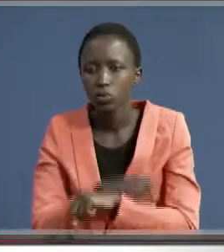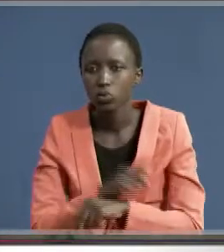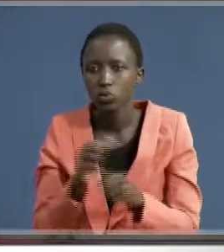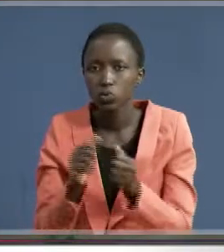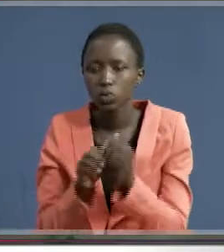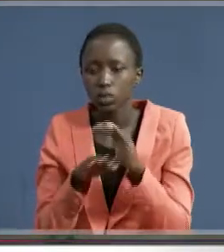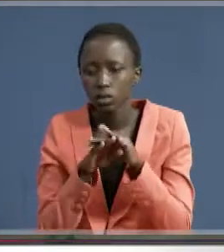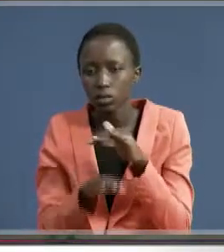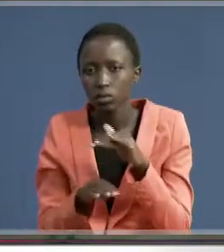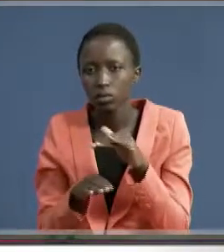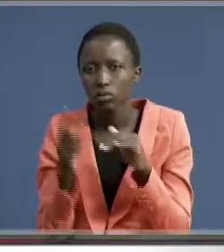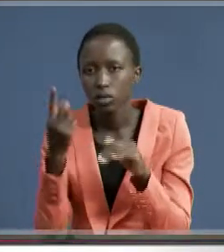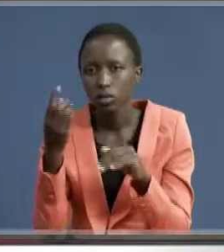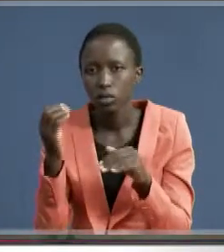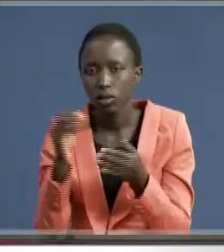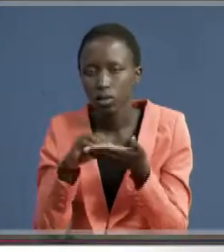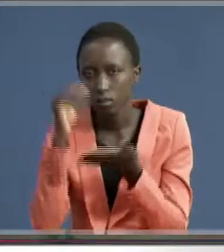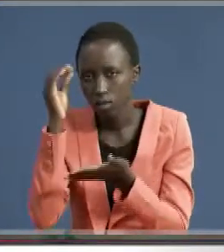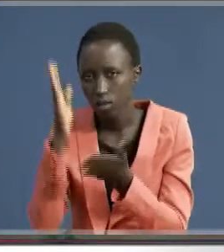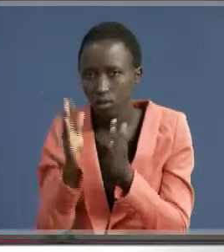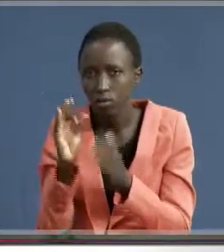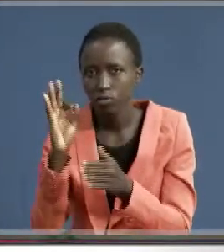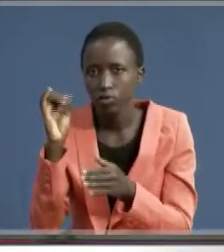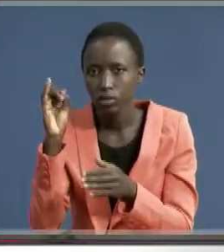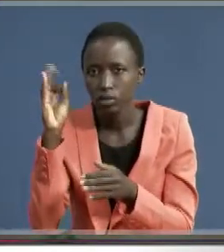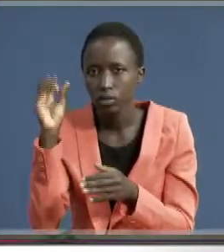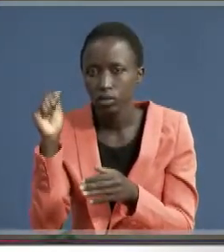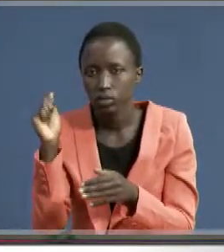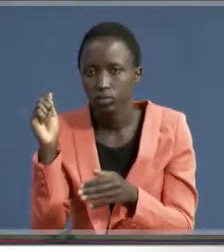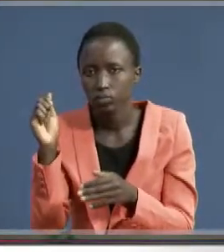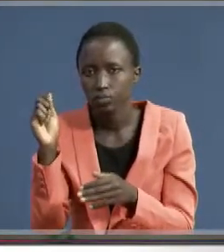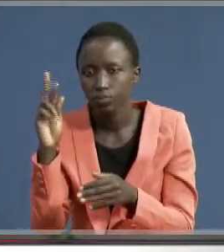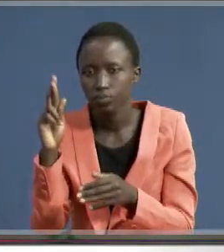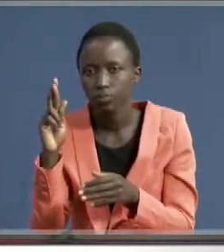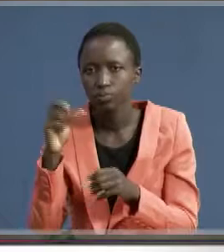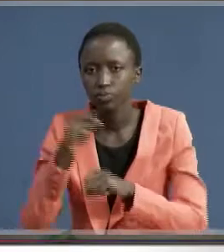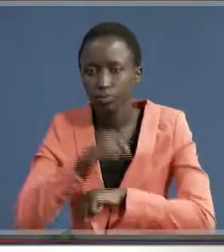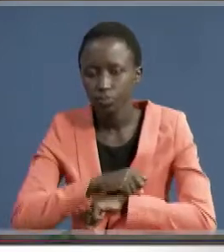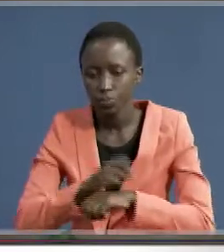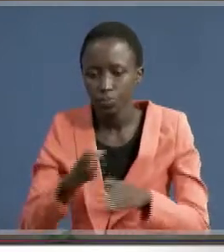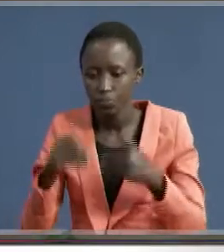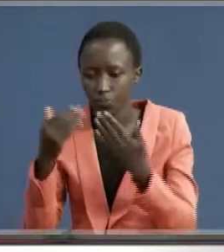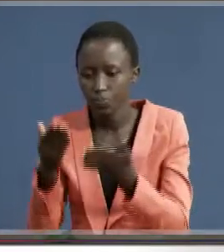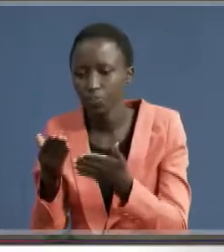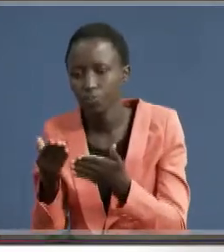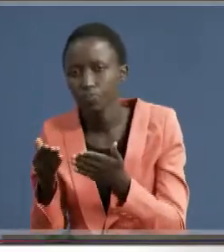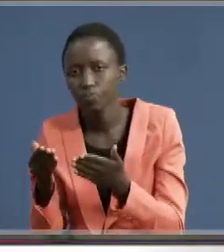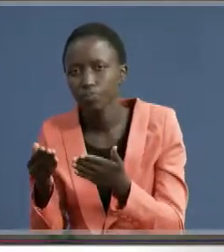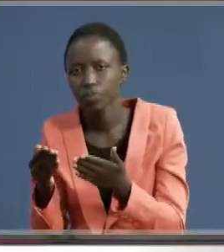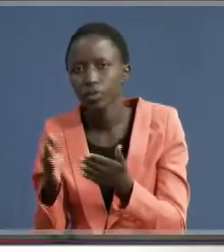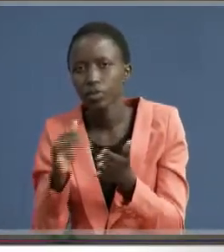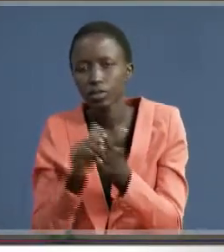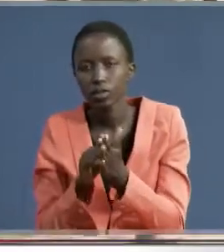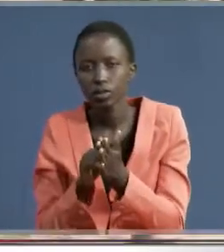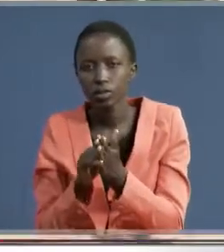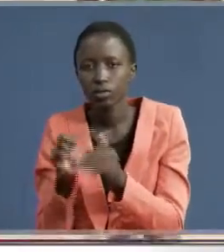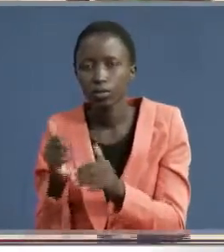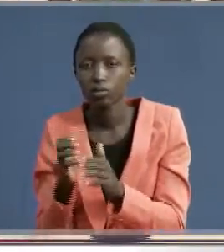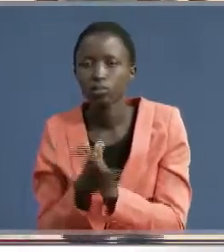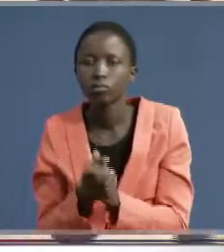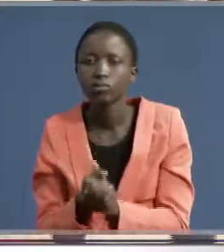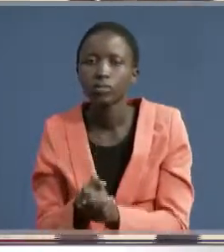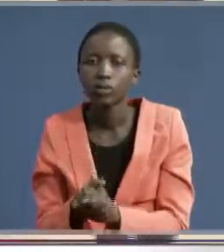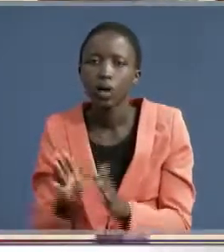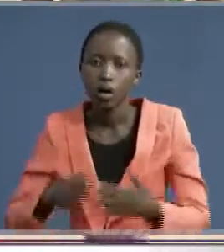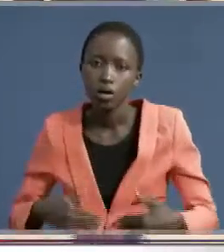than 100 learners as feeder schools that will feed those boarding primary. The